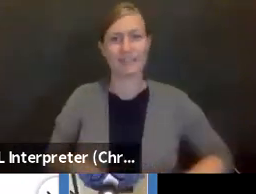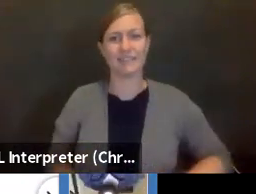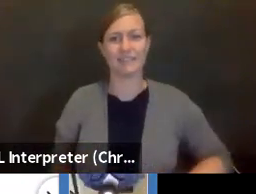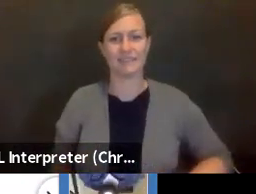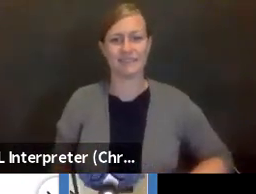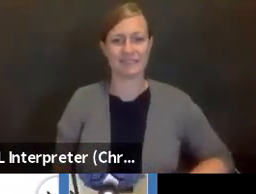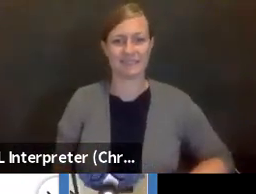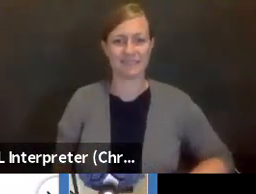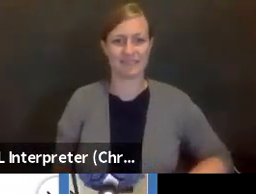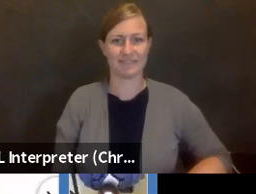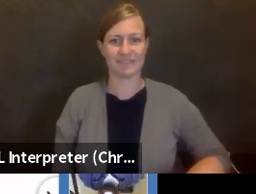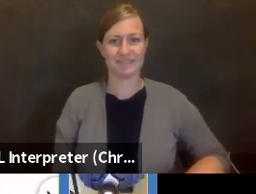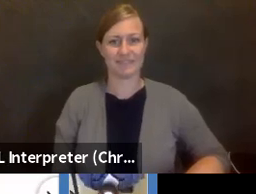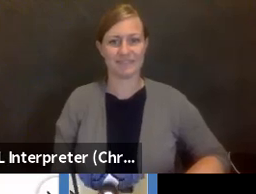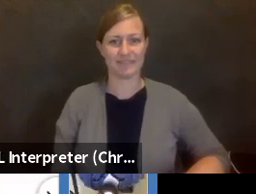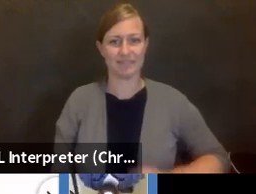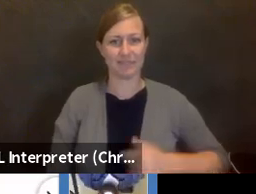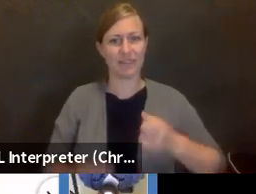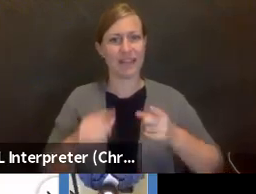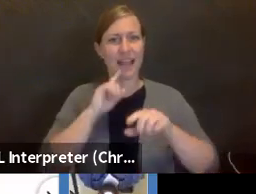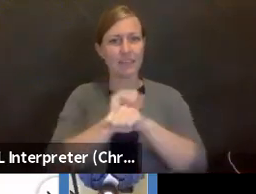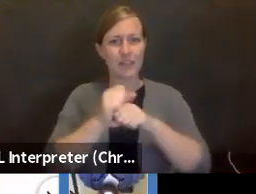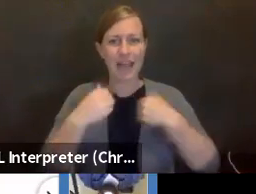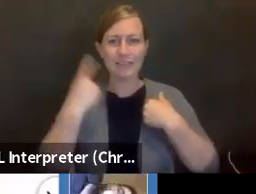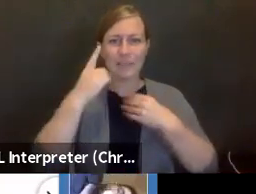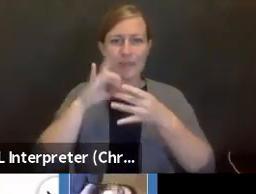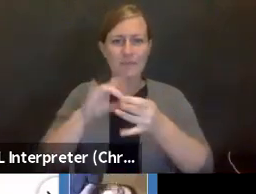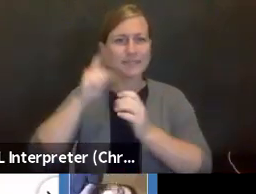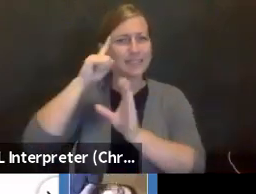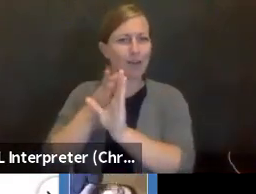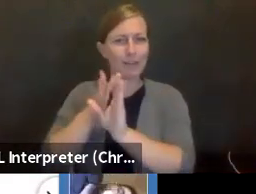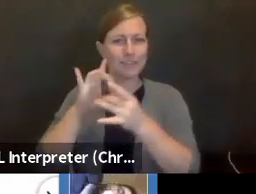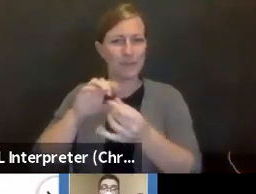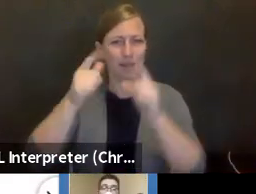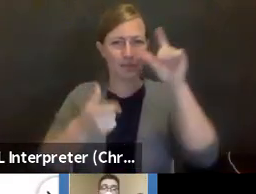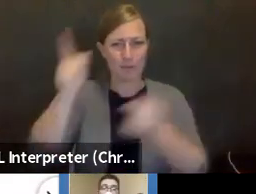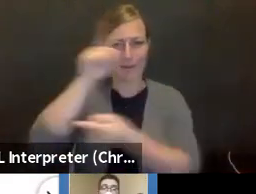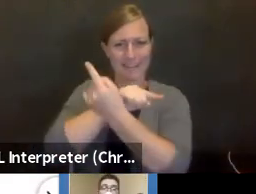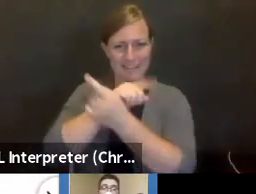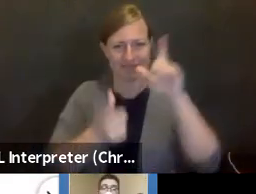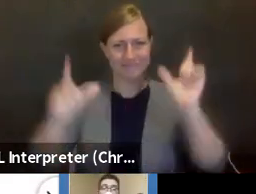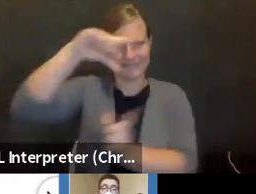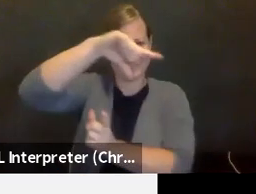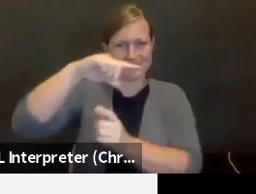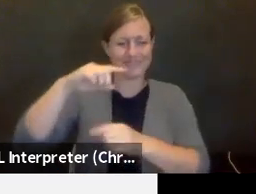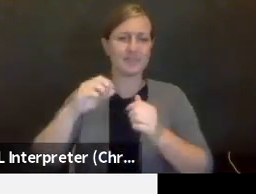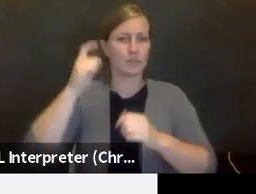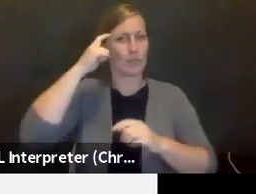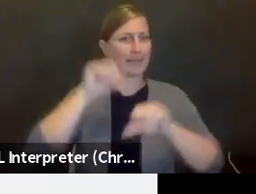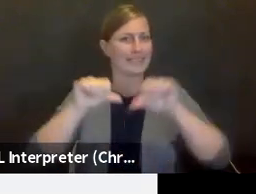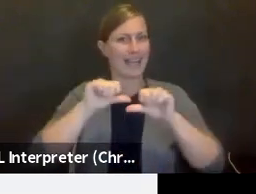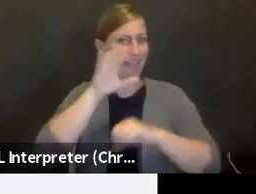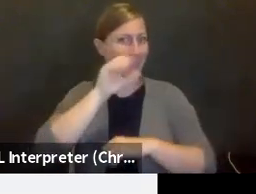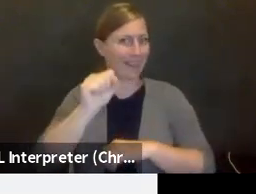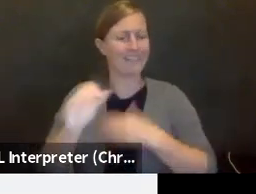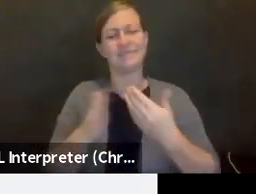There's actually a psychology thing about having upside down faces, just so we know. Brain science. I can share my video.